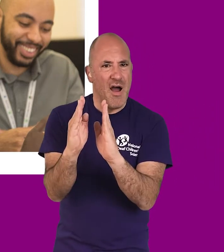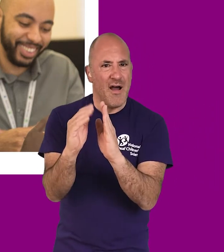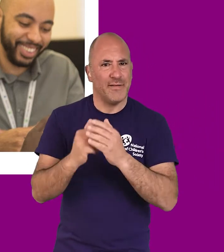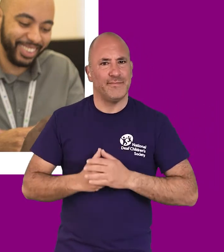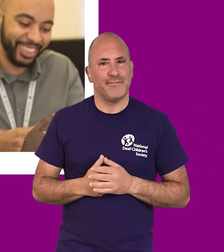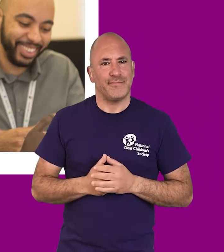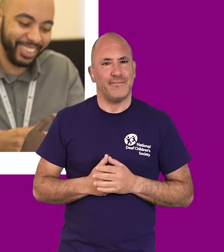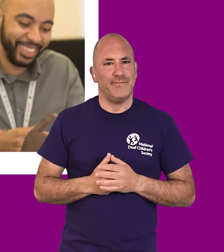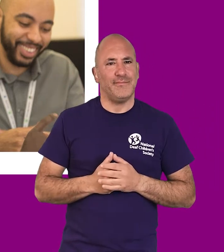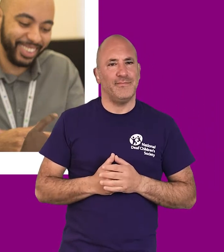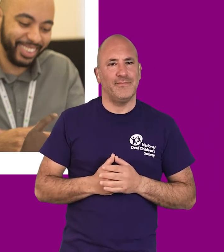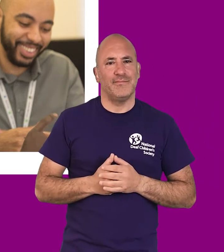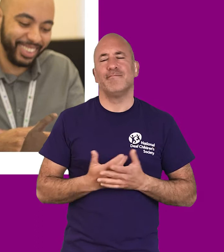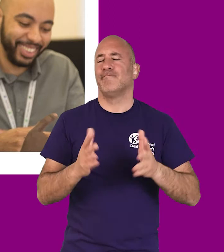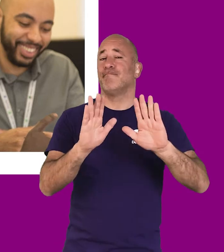shrink.